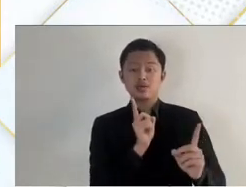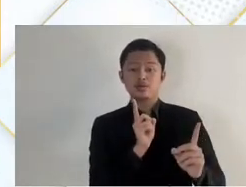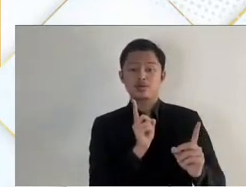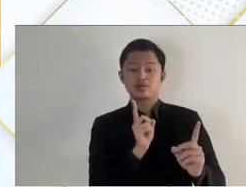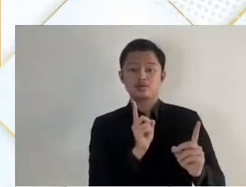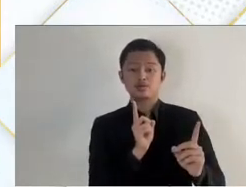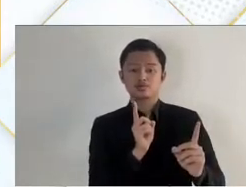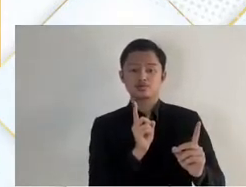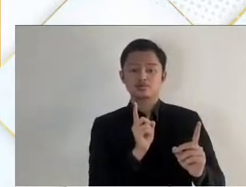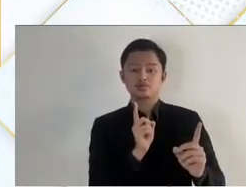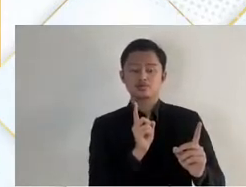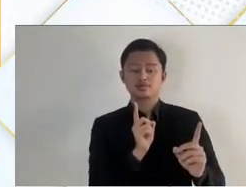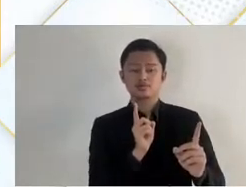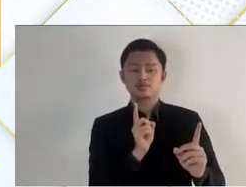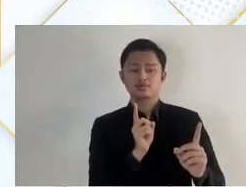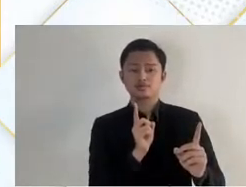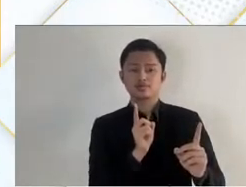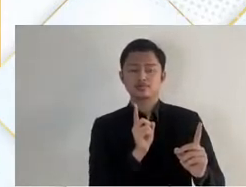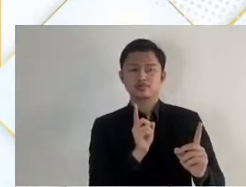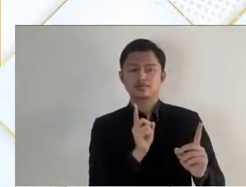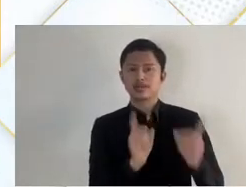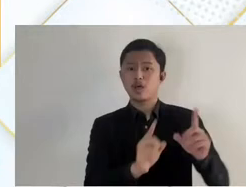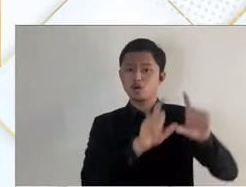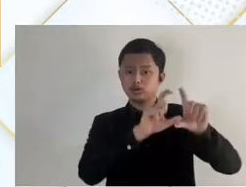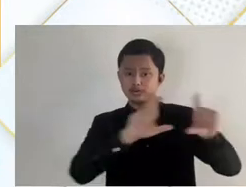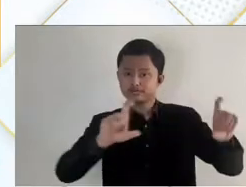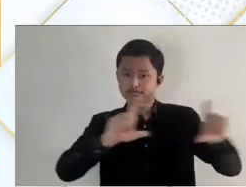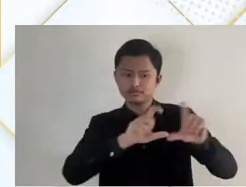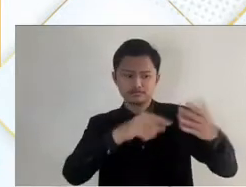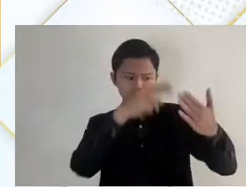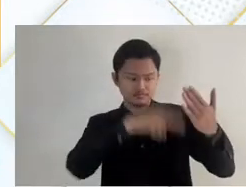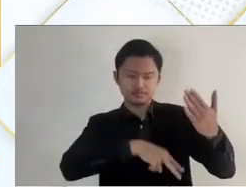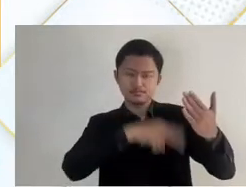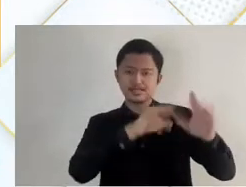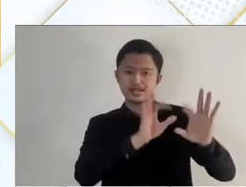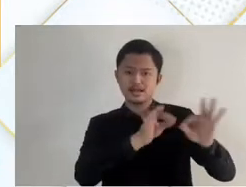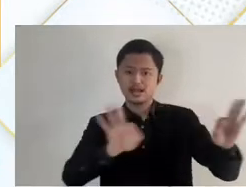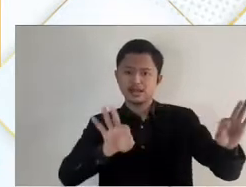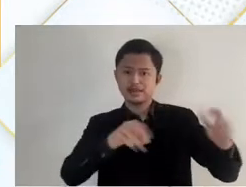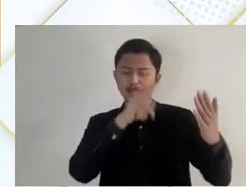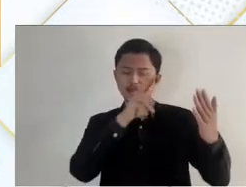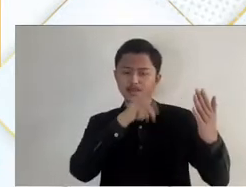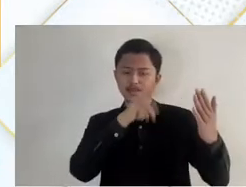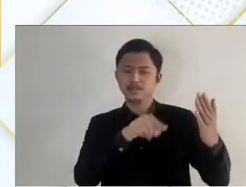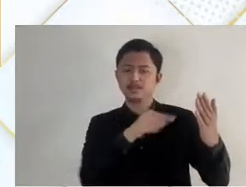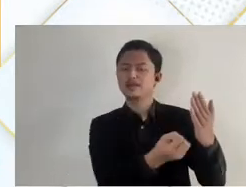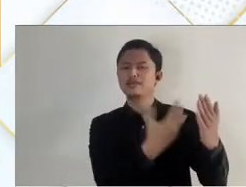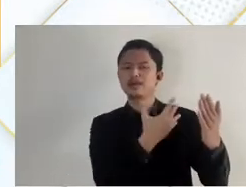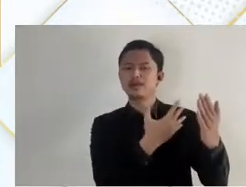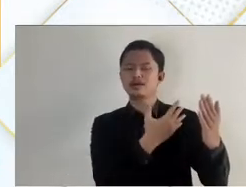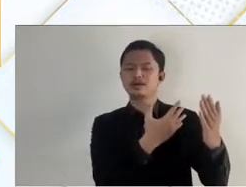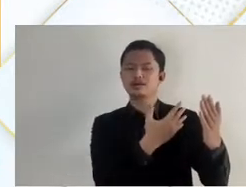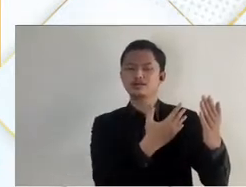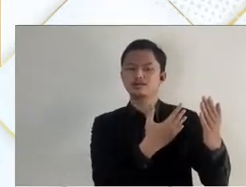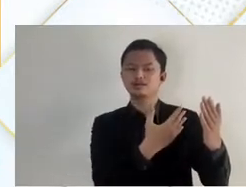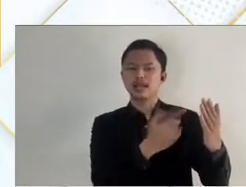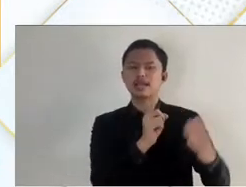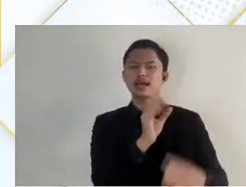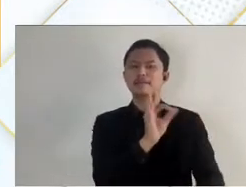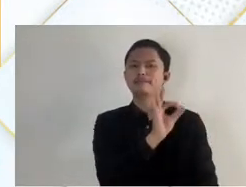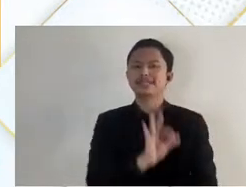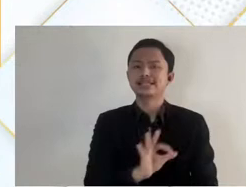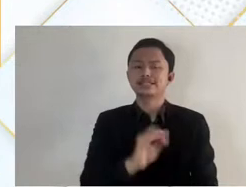just restate some of the text, it says, it urges to ensure increased representation of